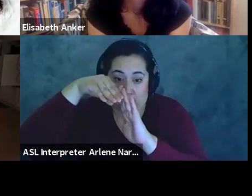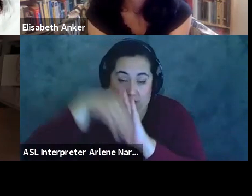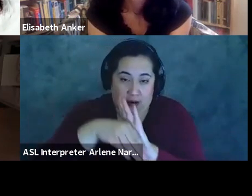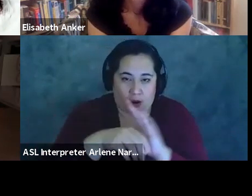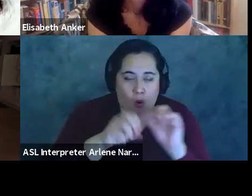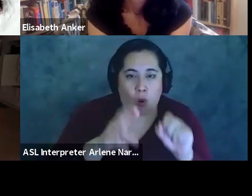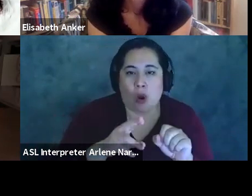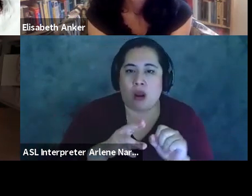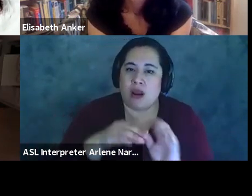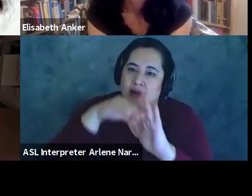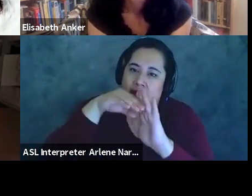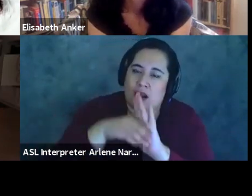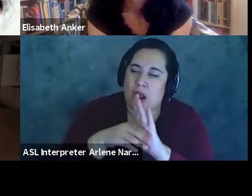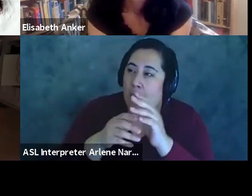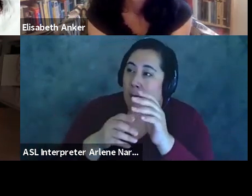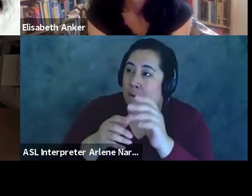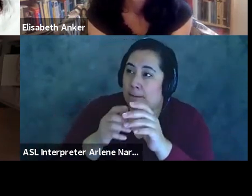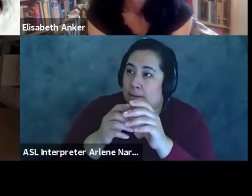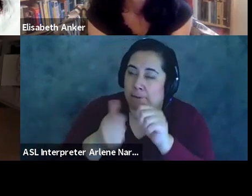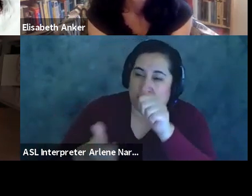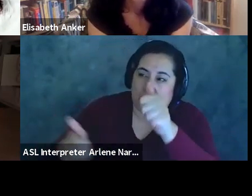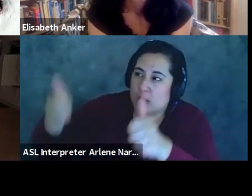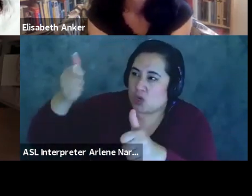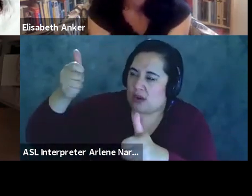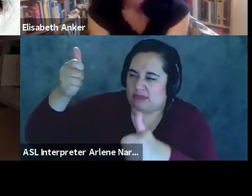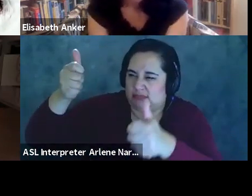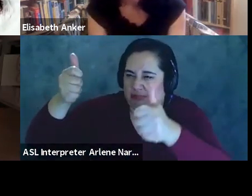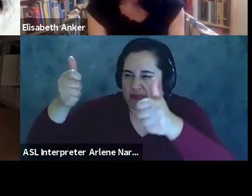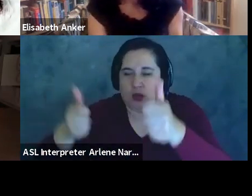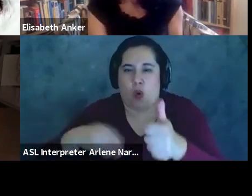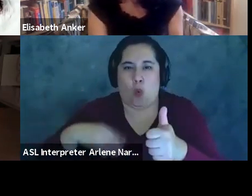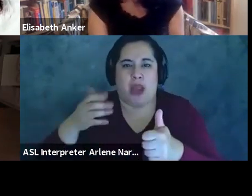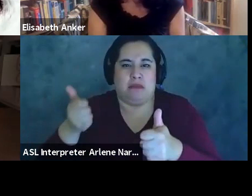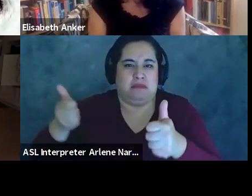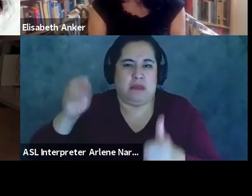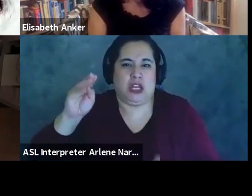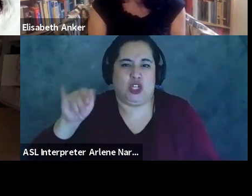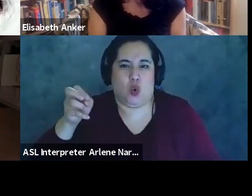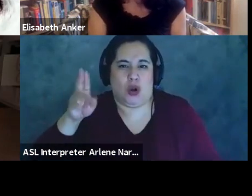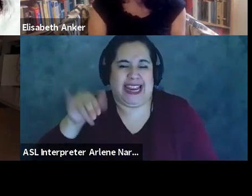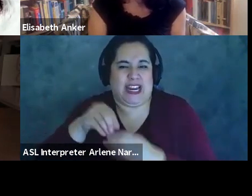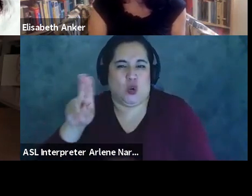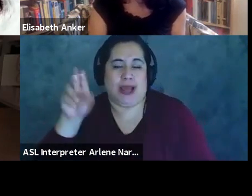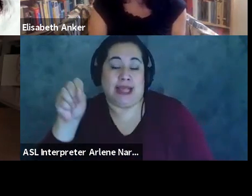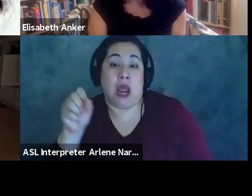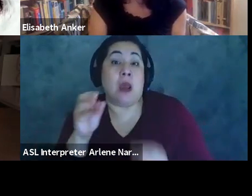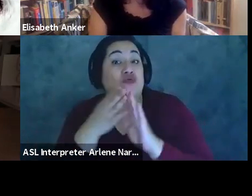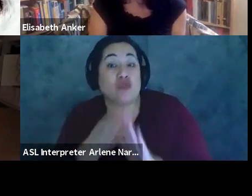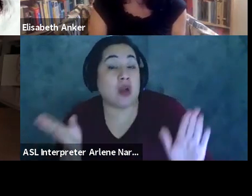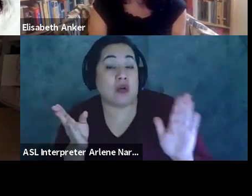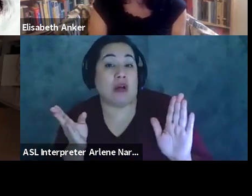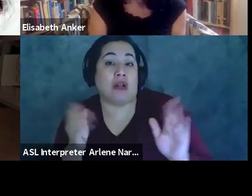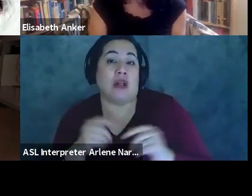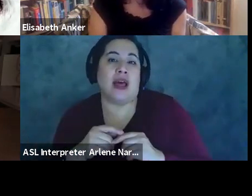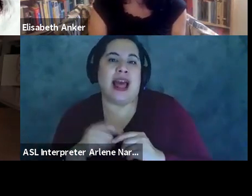or declining majorities of white majorities in the US, and more generally, just